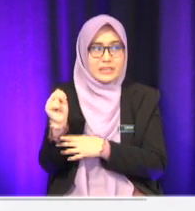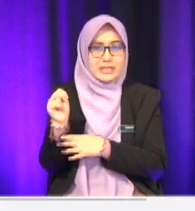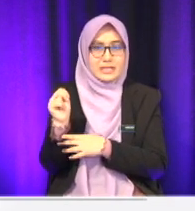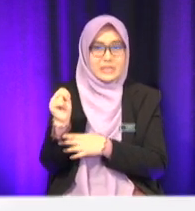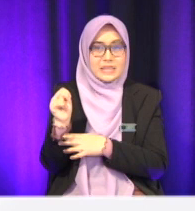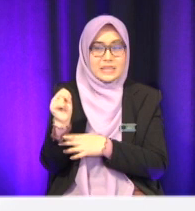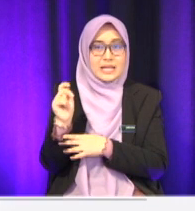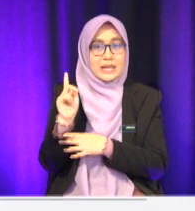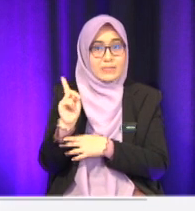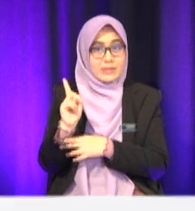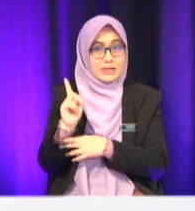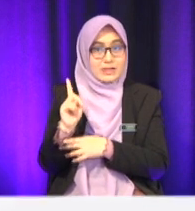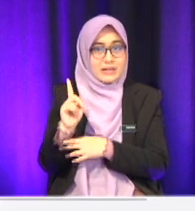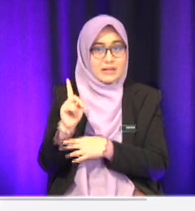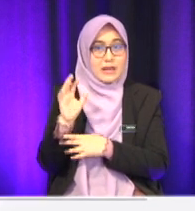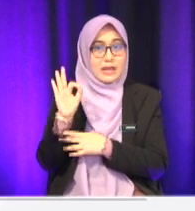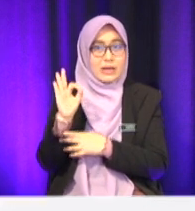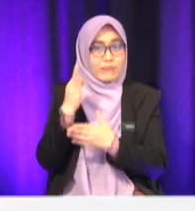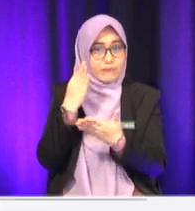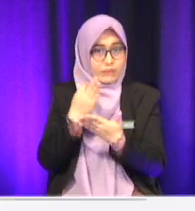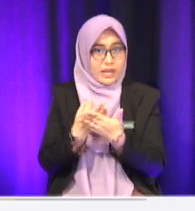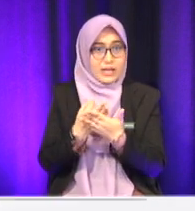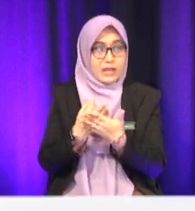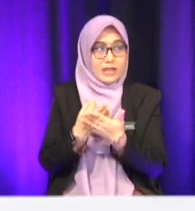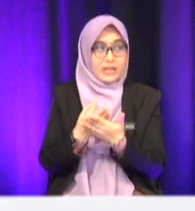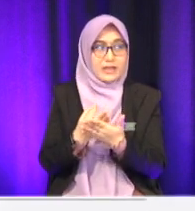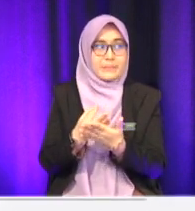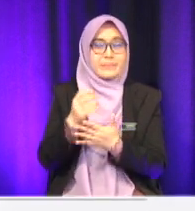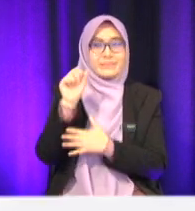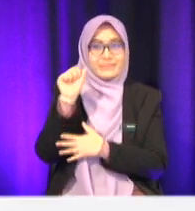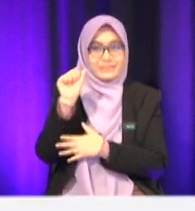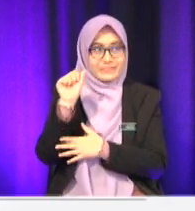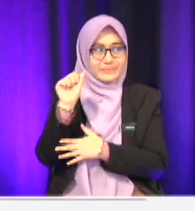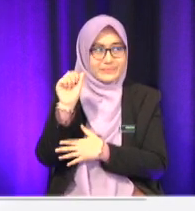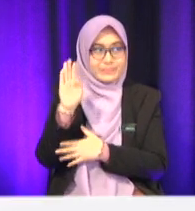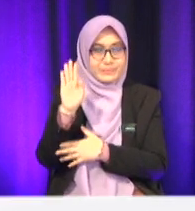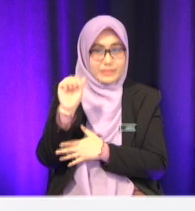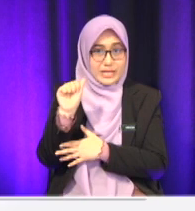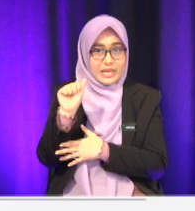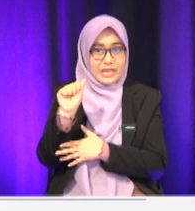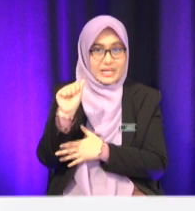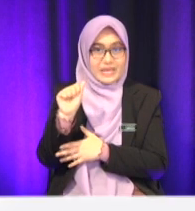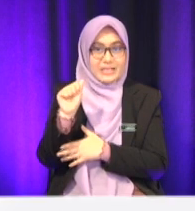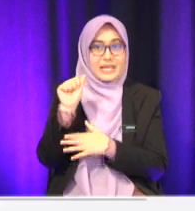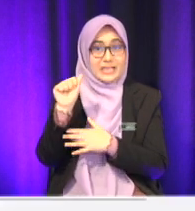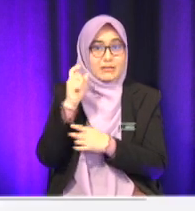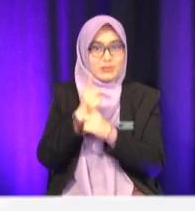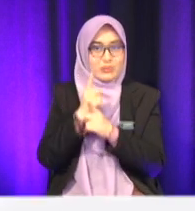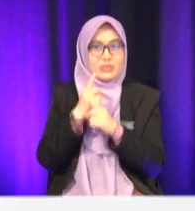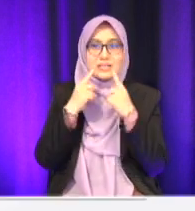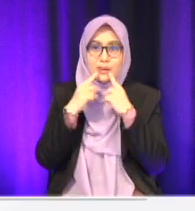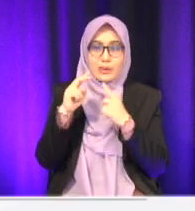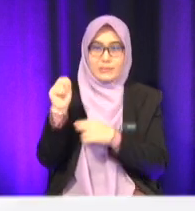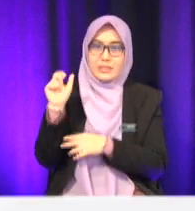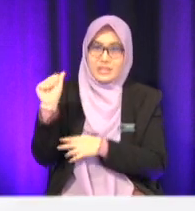answer is the fact. Because it can be between fact and information, but, Yeah, but- because it's